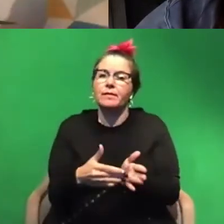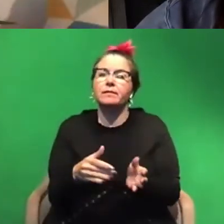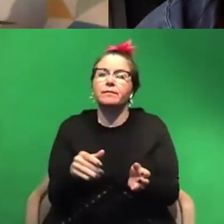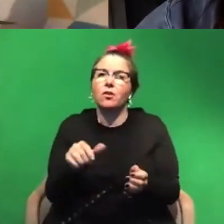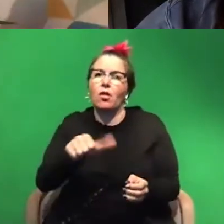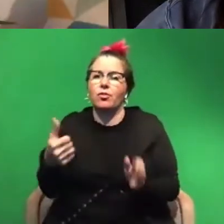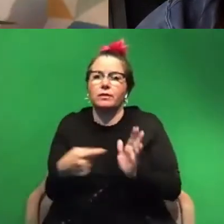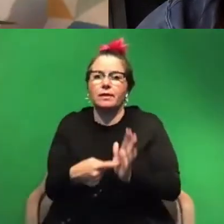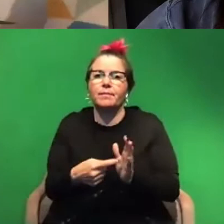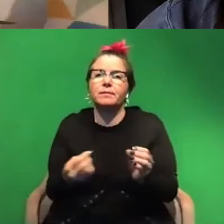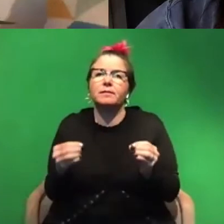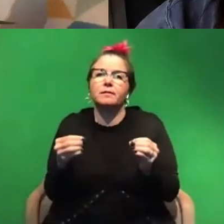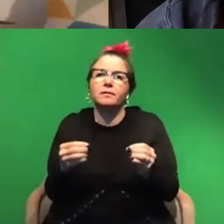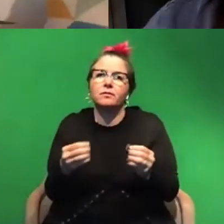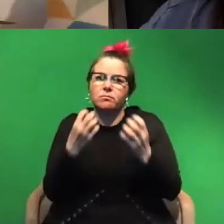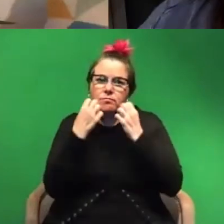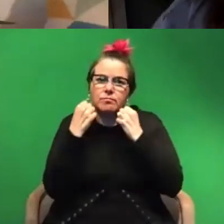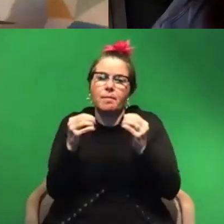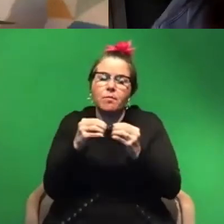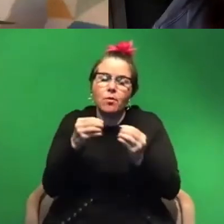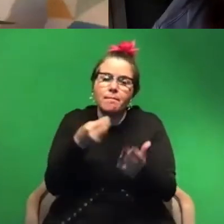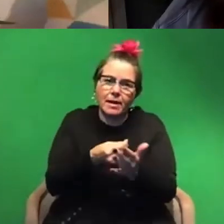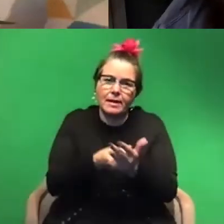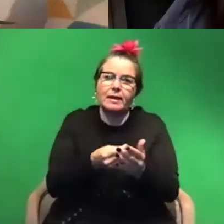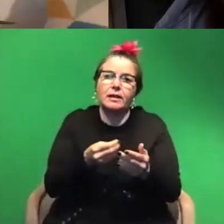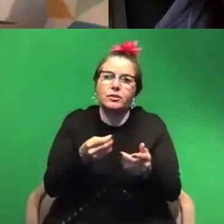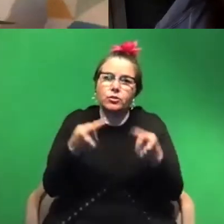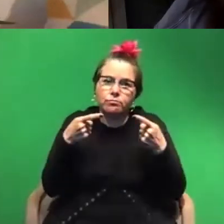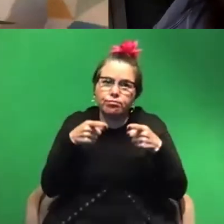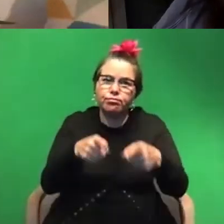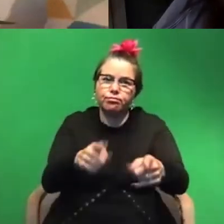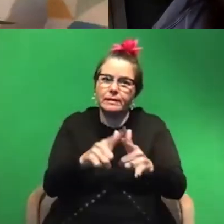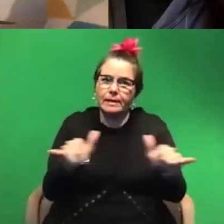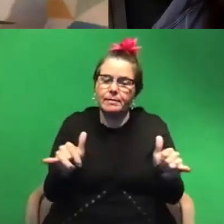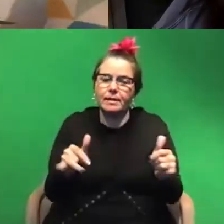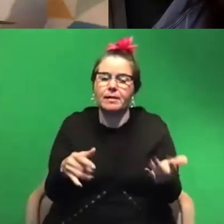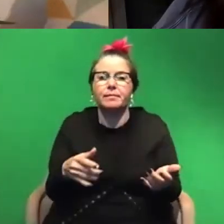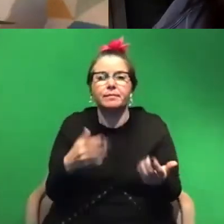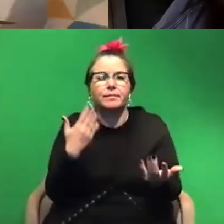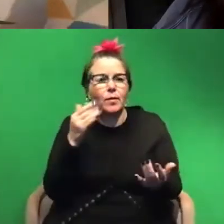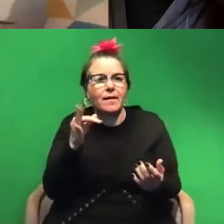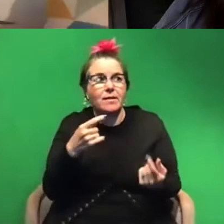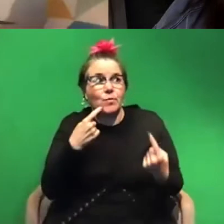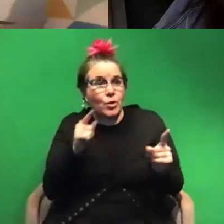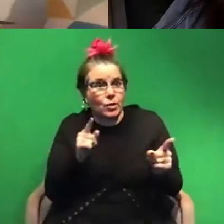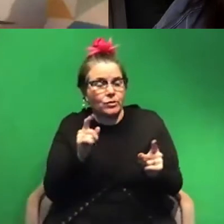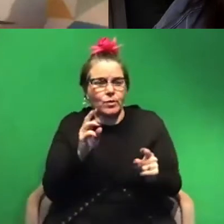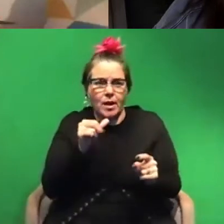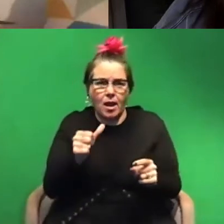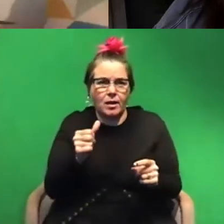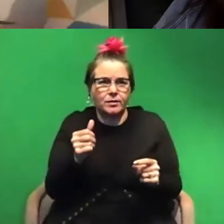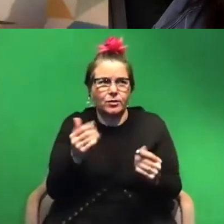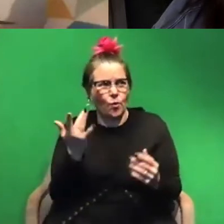it's more, it consumes more money to make it go parallel, right? Because you don't really know if something's going to actually work. So why should